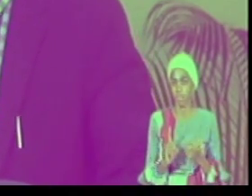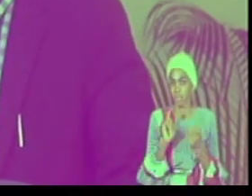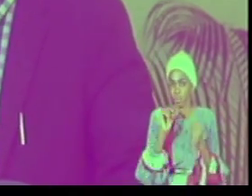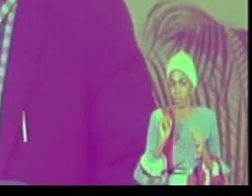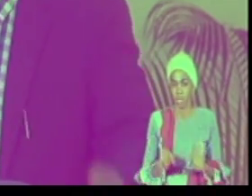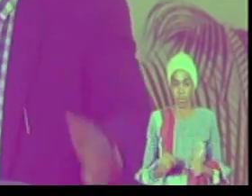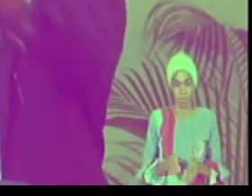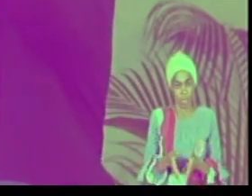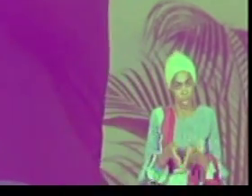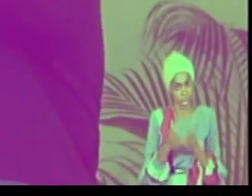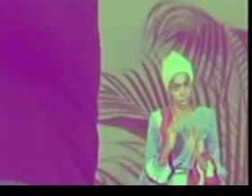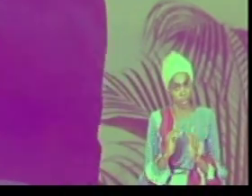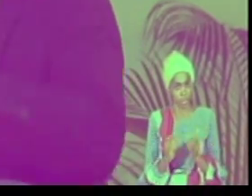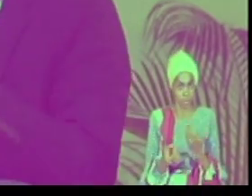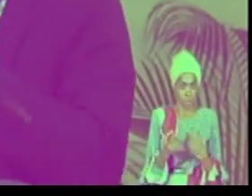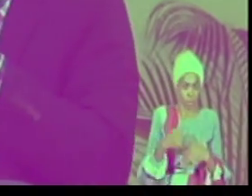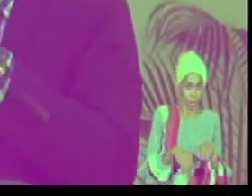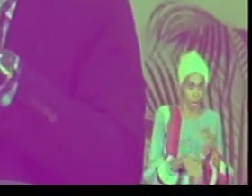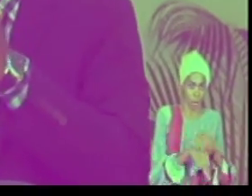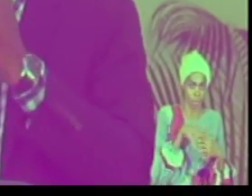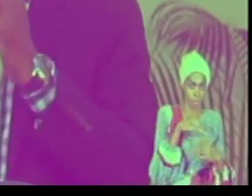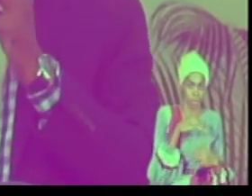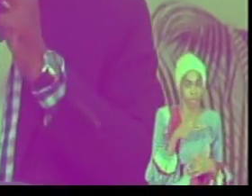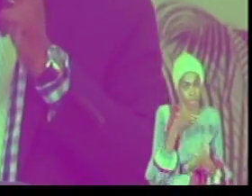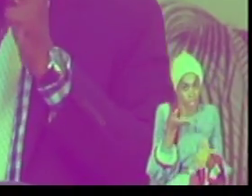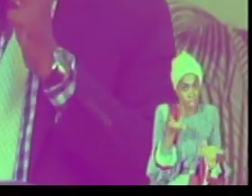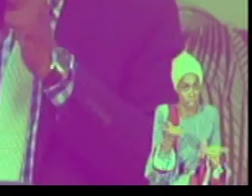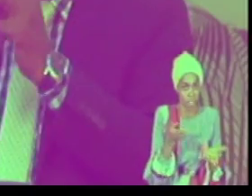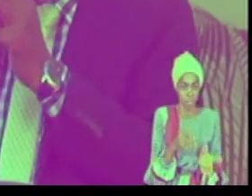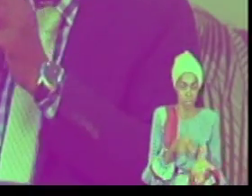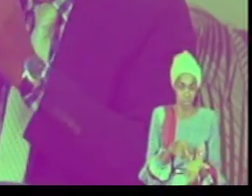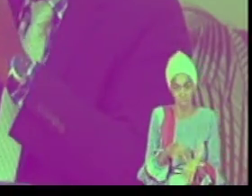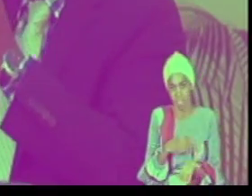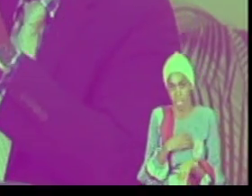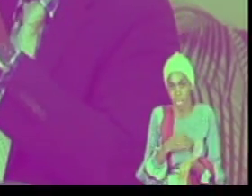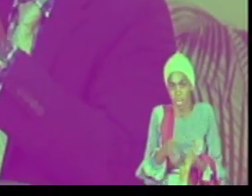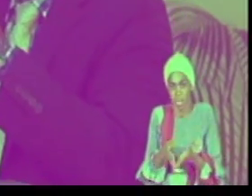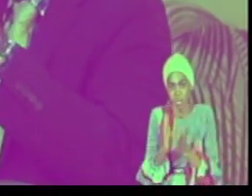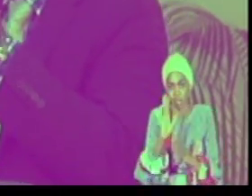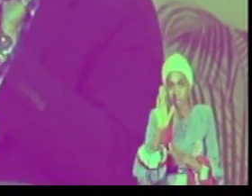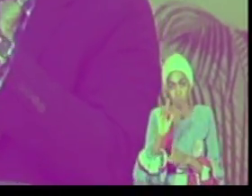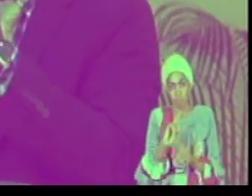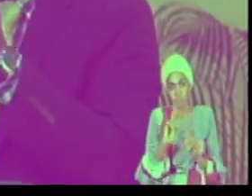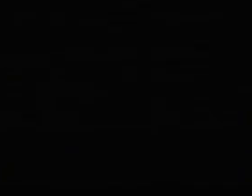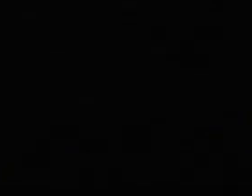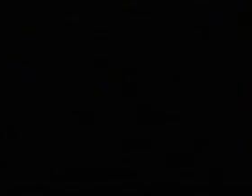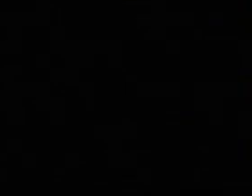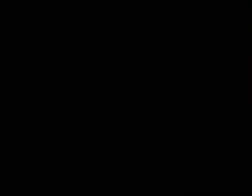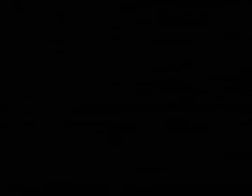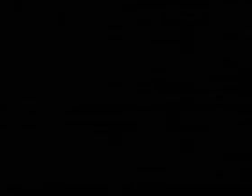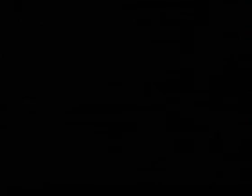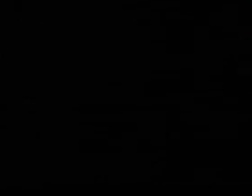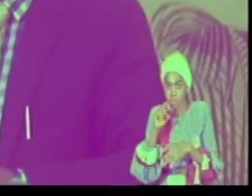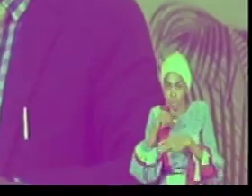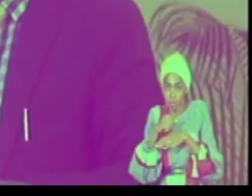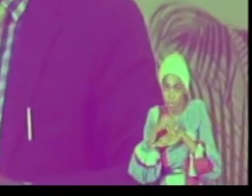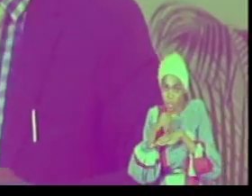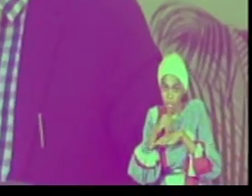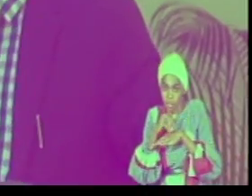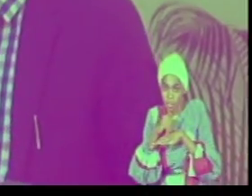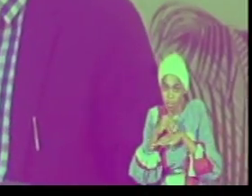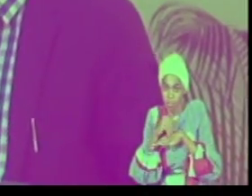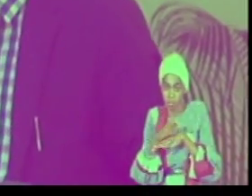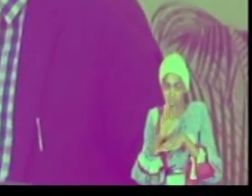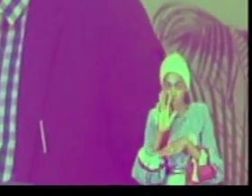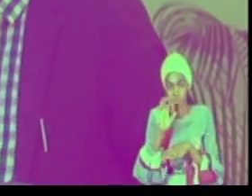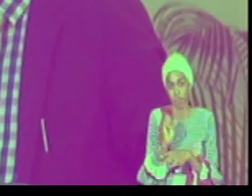audience to my front here so that you can ask your questions. As you are making your way to the front